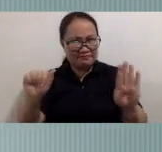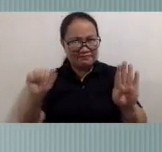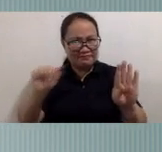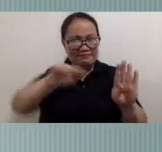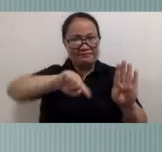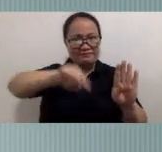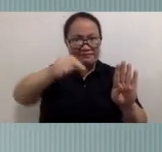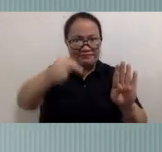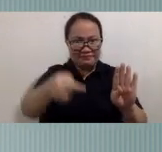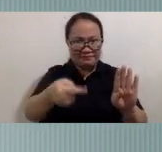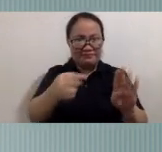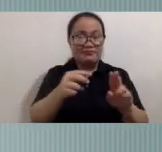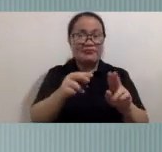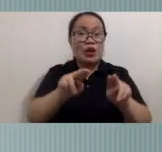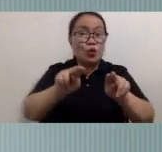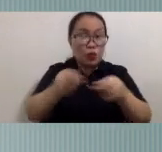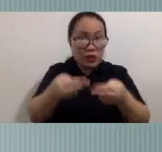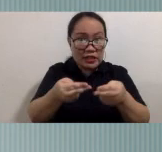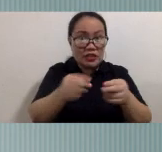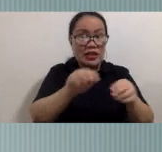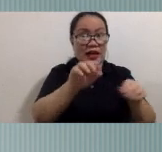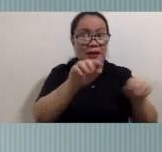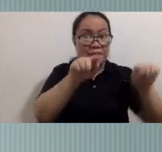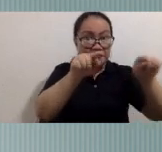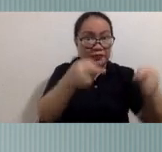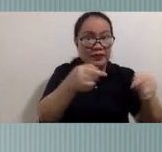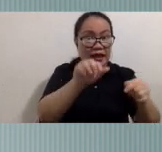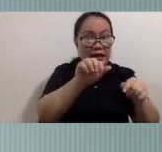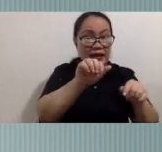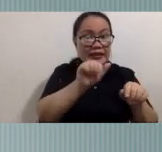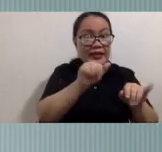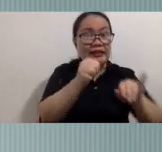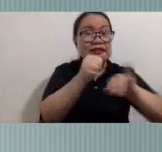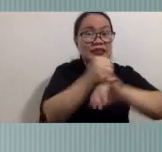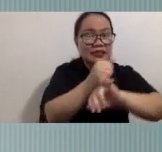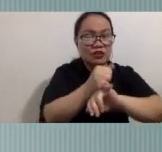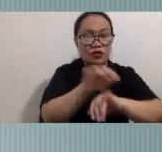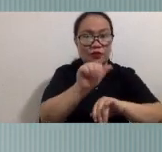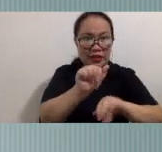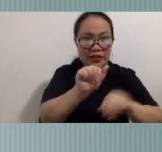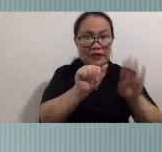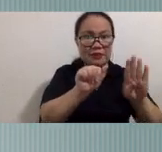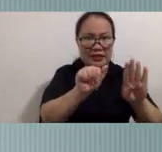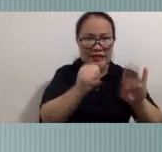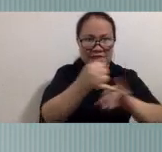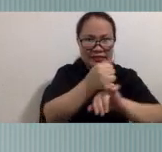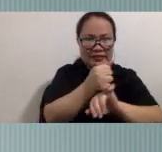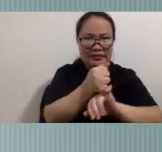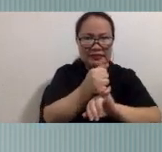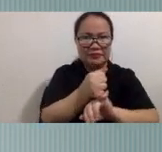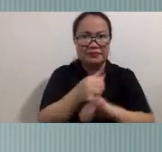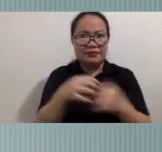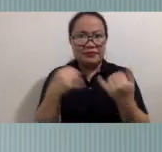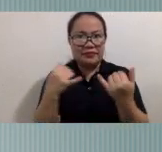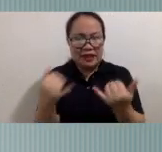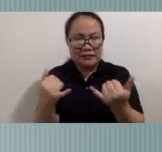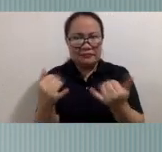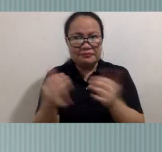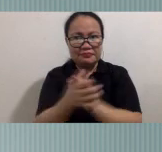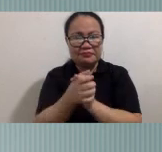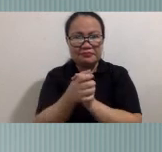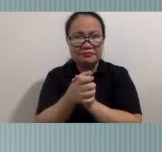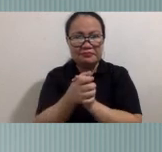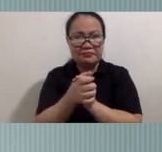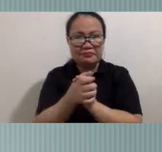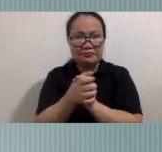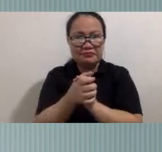set notation is in the intersection of set A and B. Now, since in problem solving, we